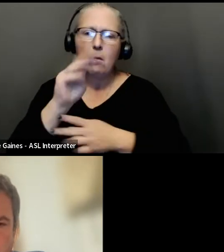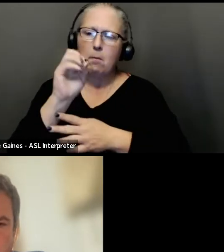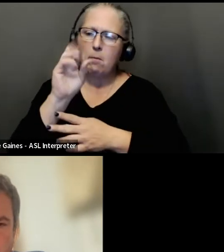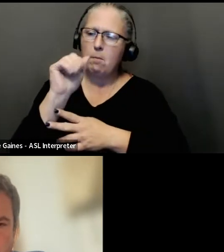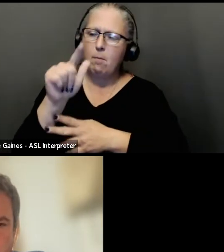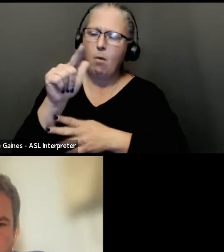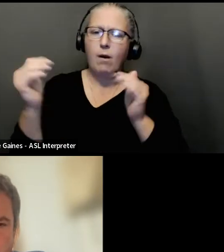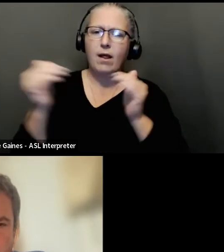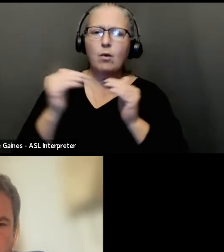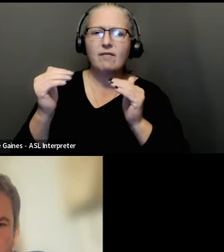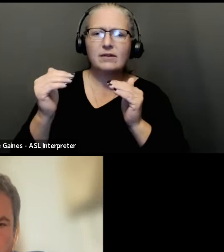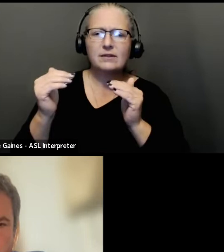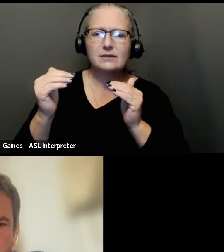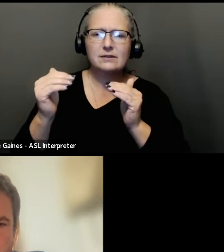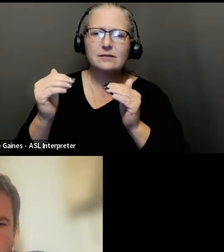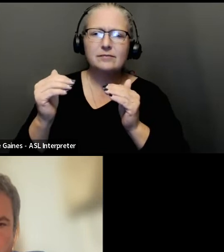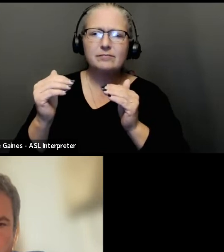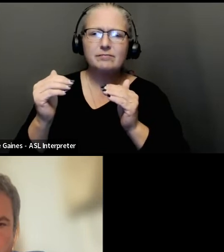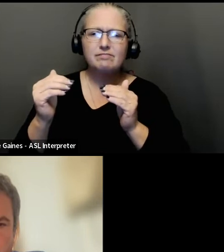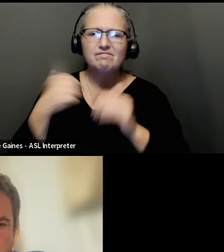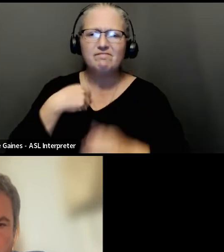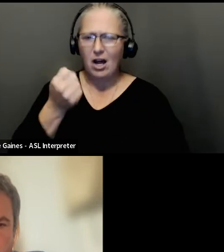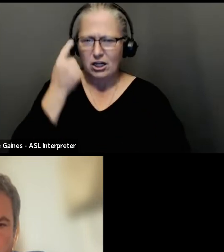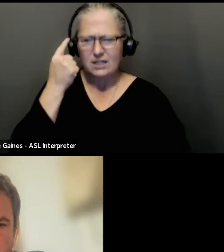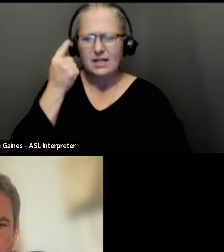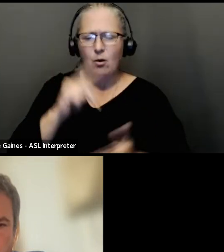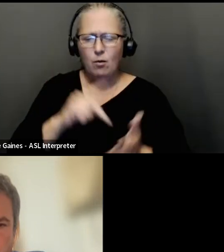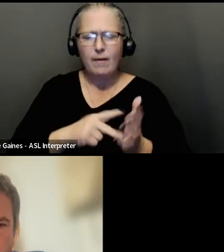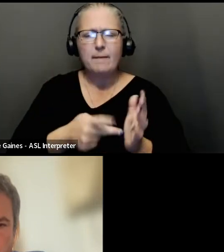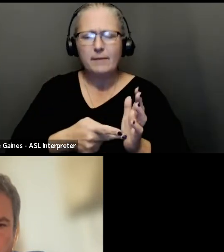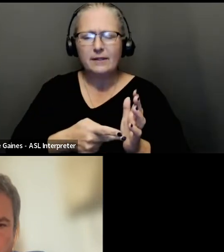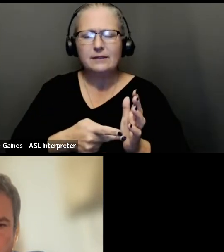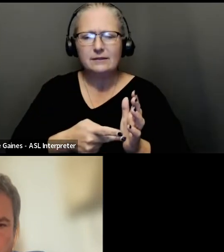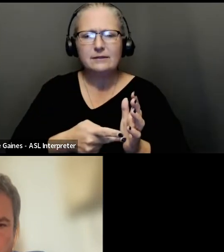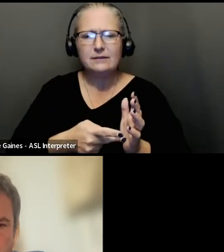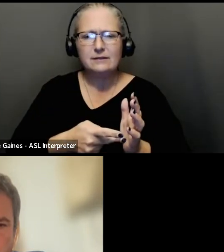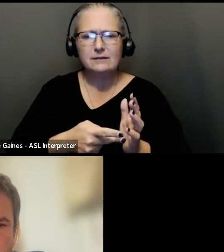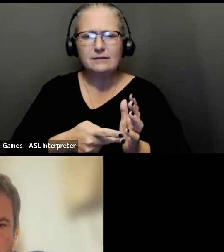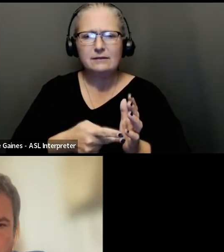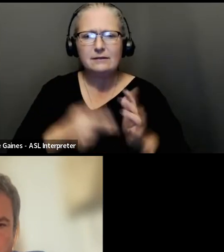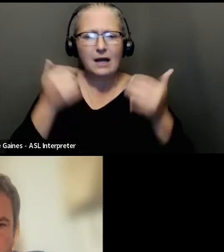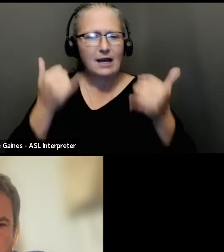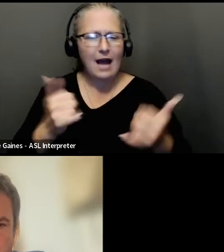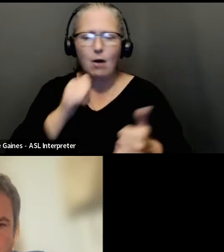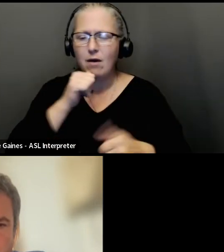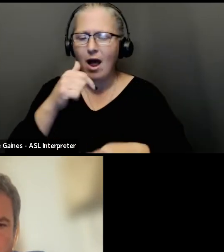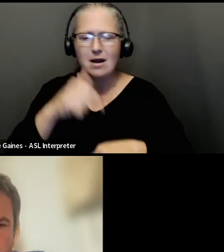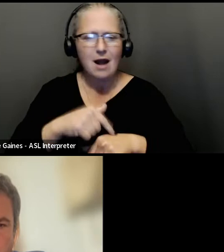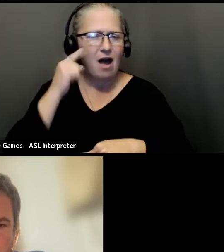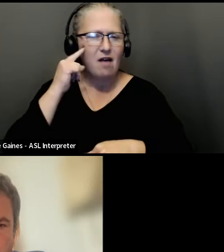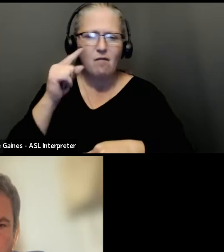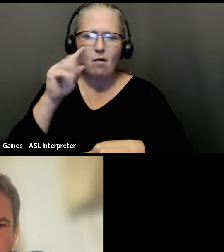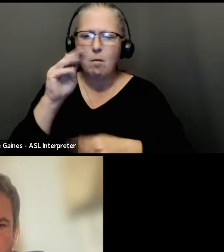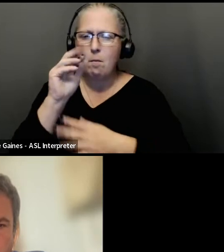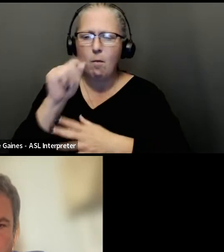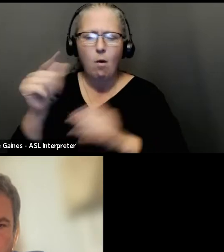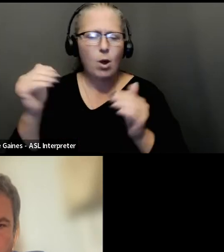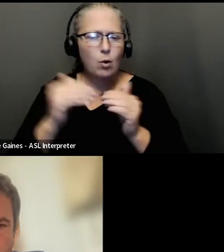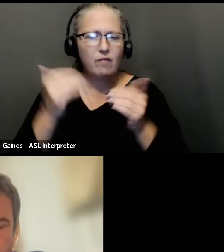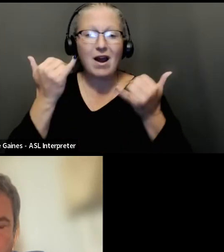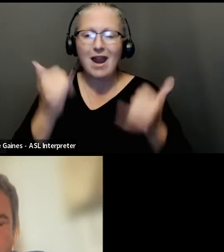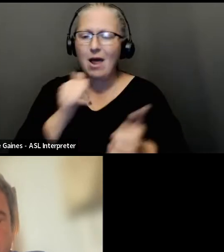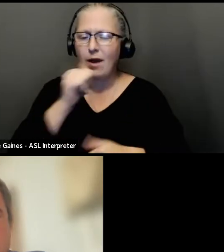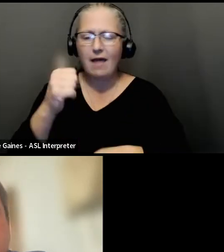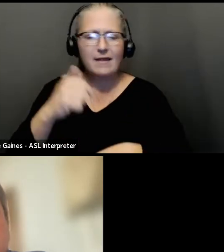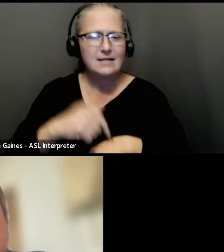equivalency. I understand what that means. Now is not a time for moral equivalency. Now is not